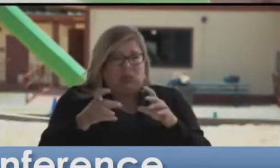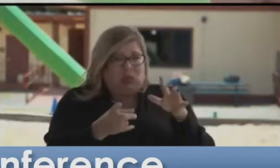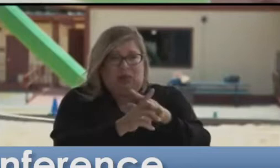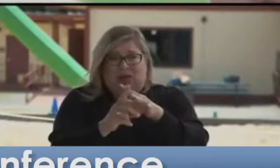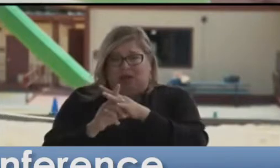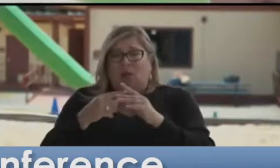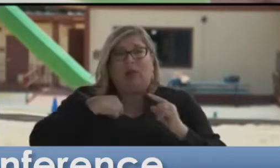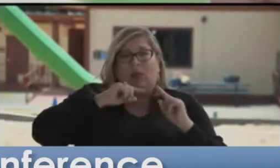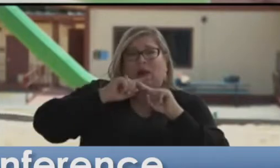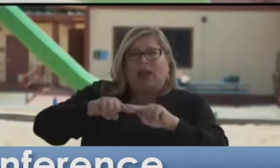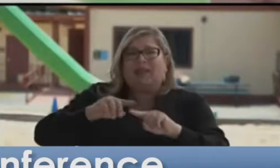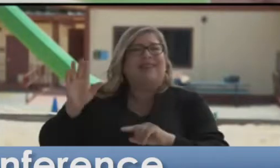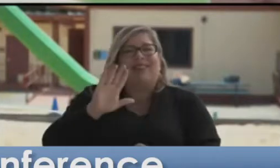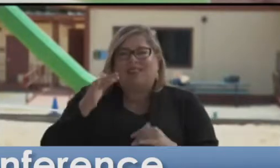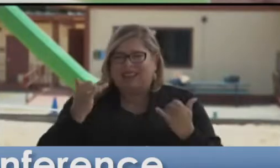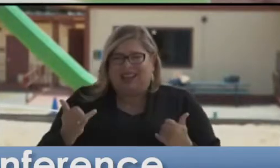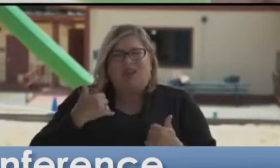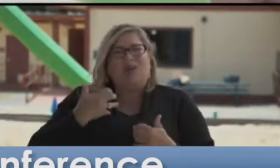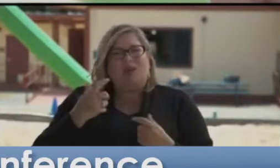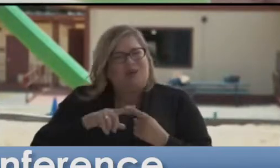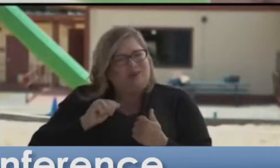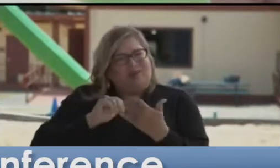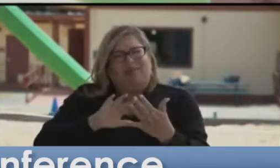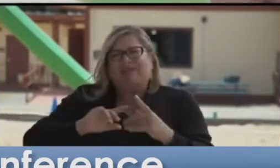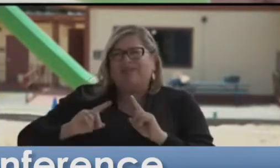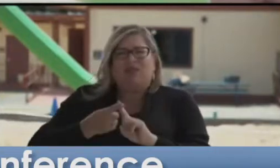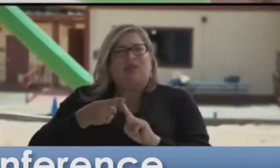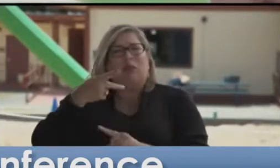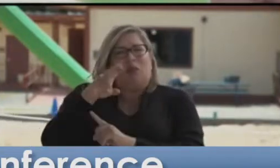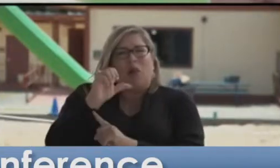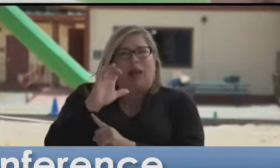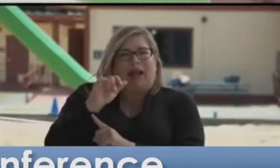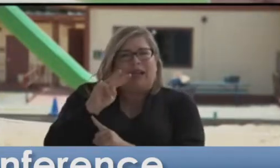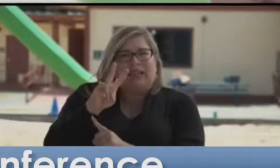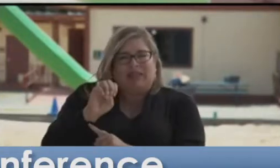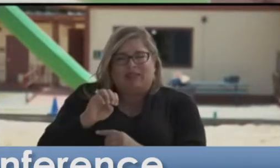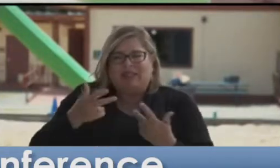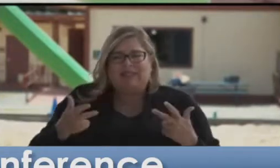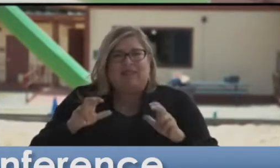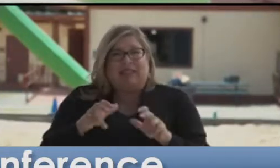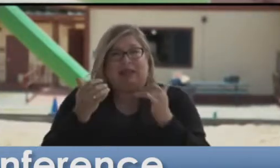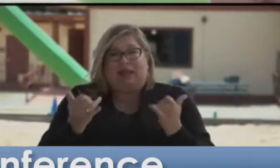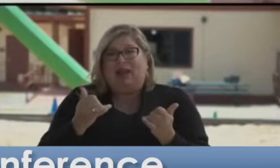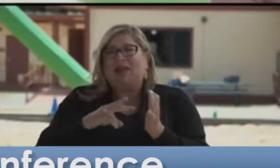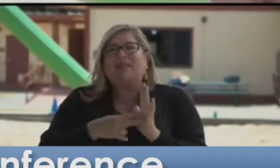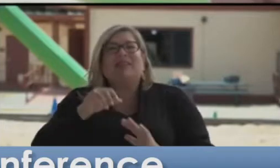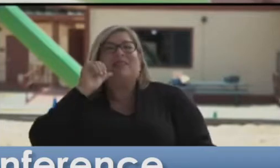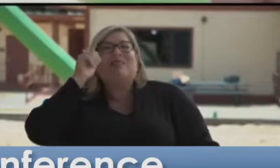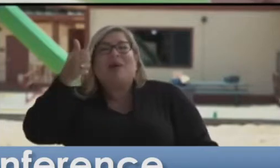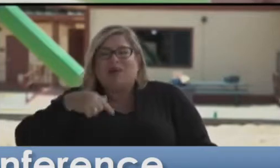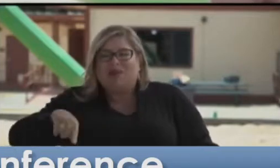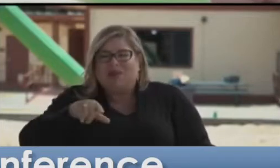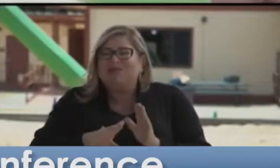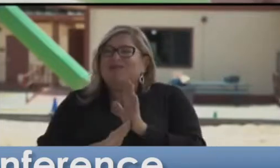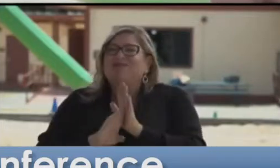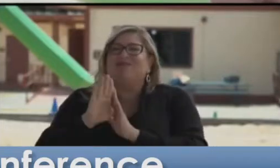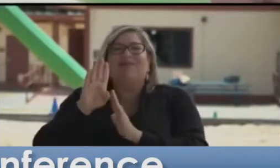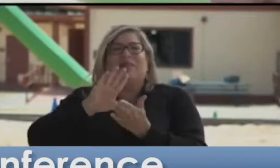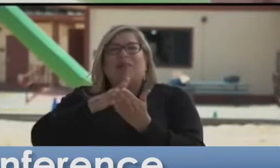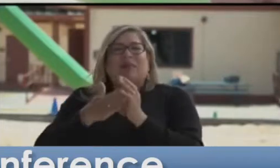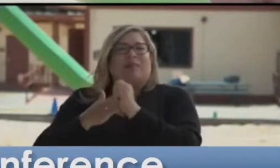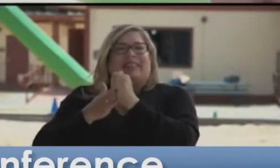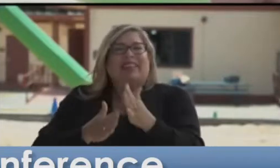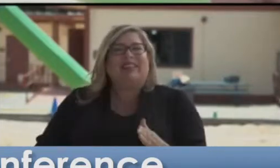proactive, looking out for our well-being, investing in today's young people so that tomorrow's leaders are well equipped to lead